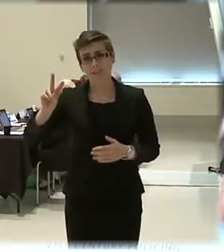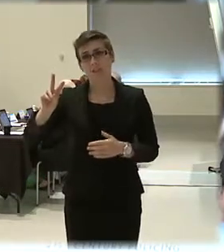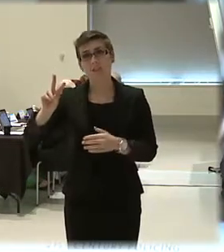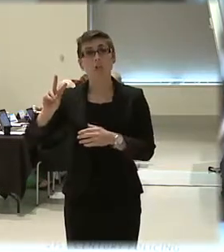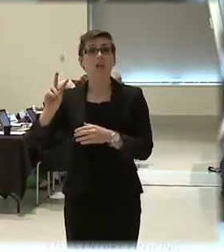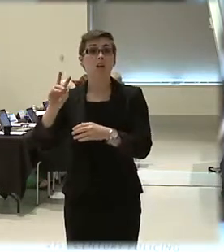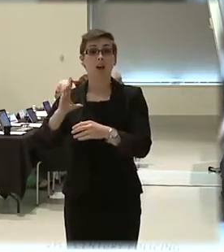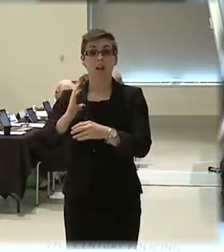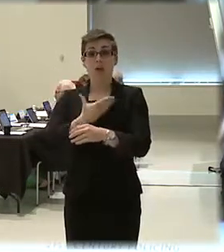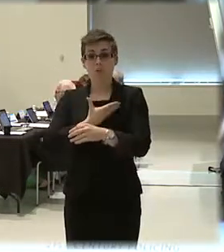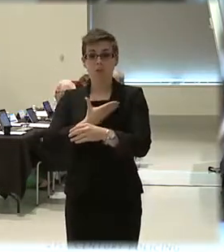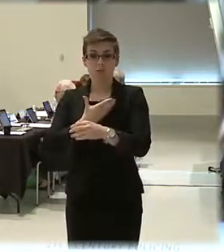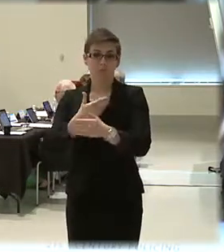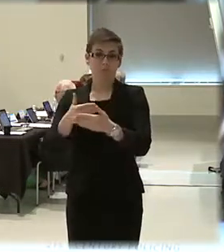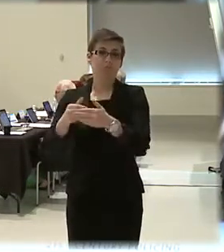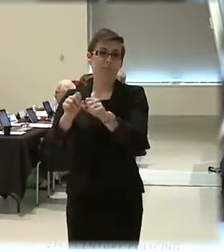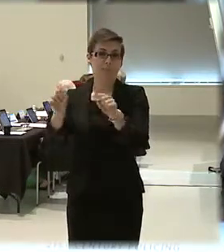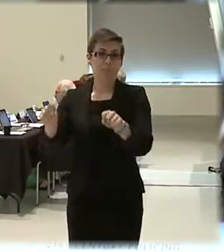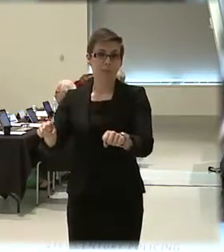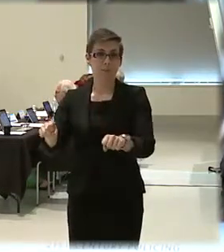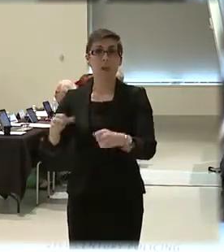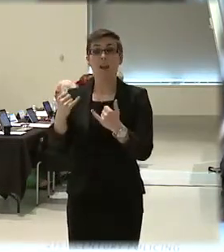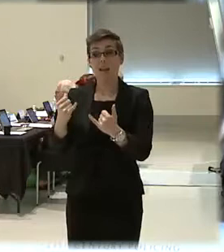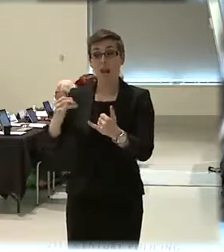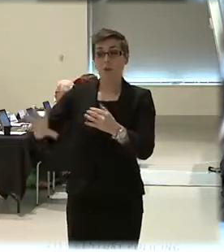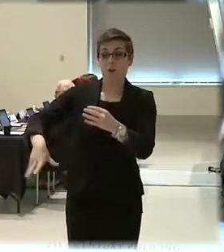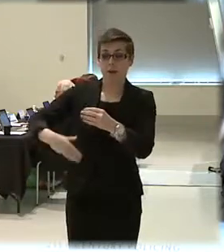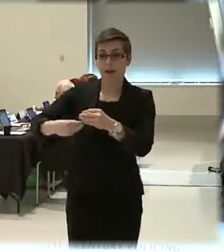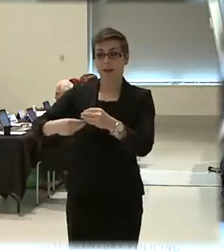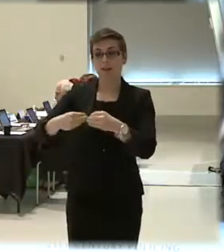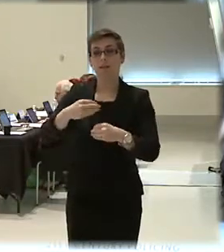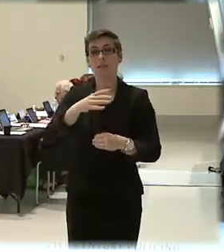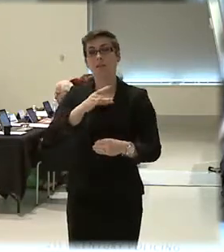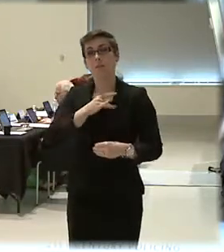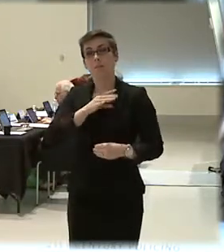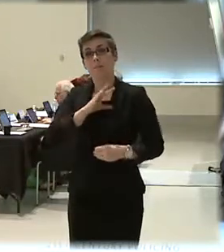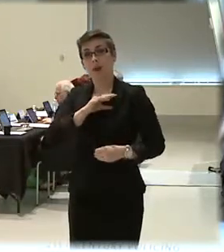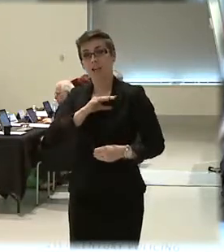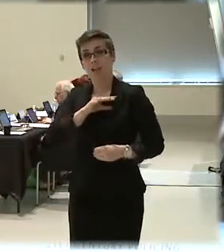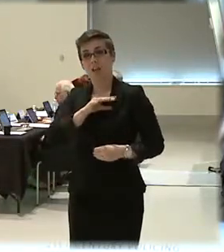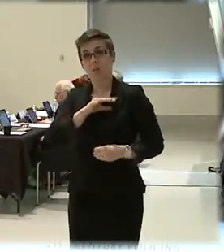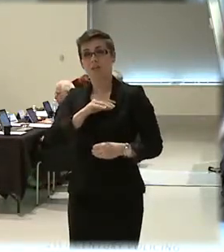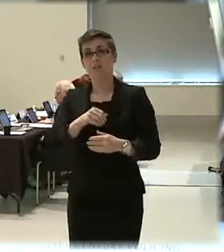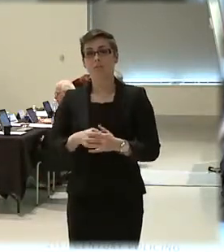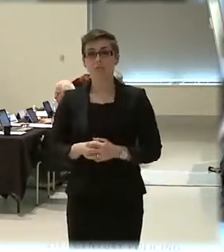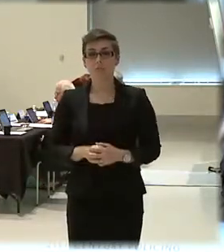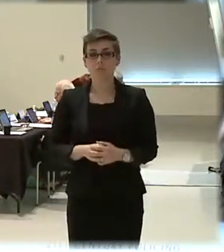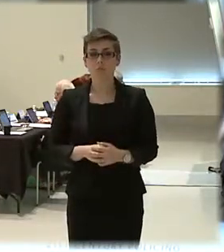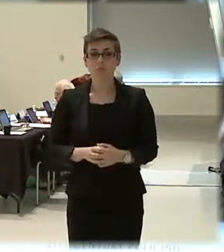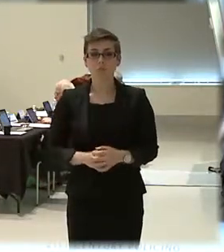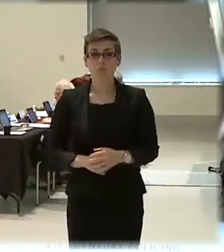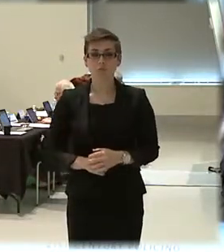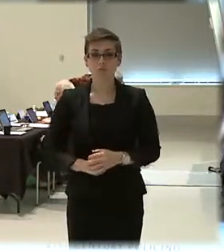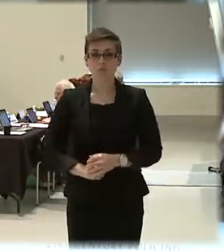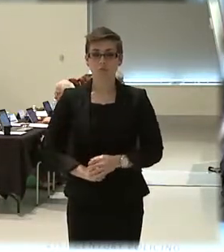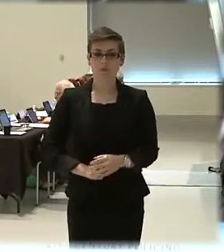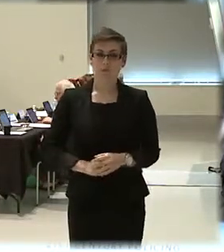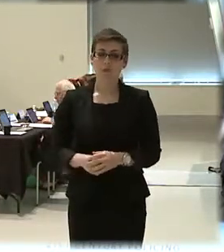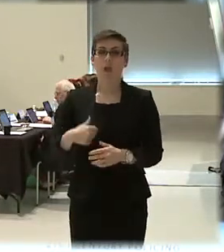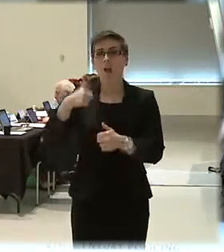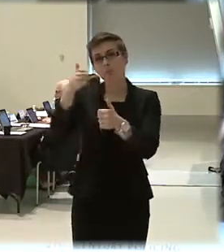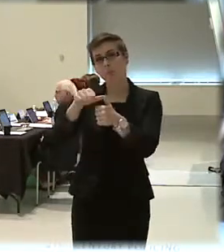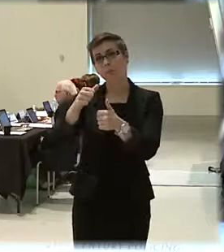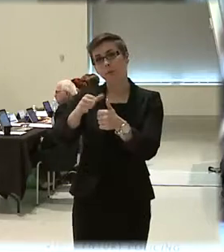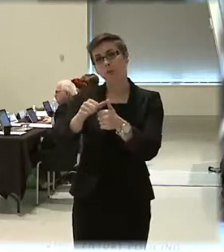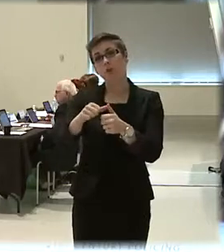we have introduced body cameras, and I've been in law enforcement 35 years. And I remember when I